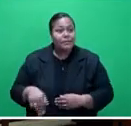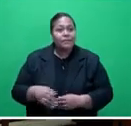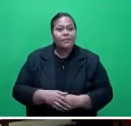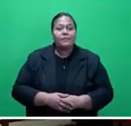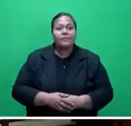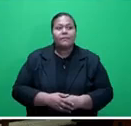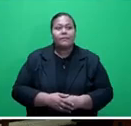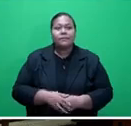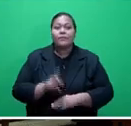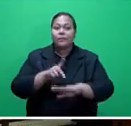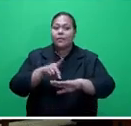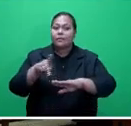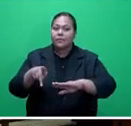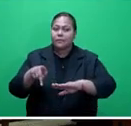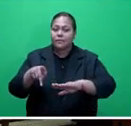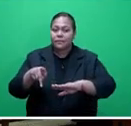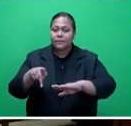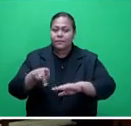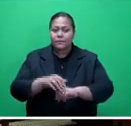the Parliament